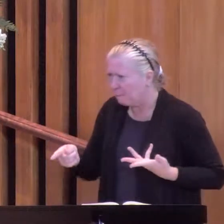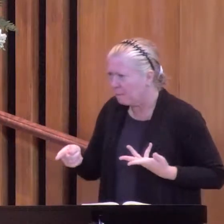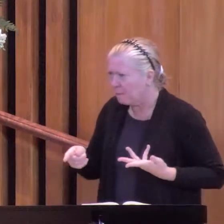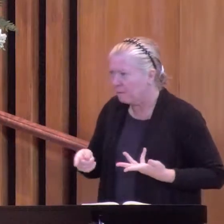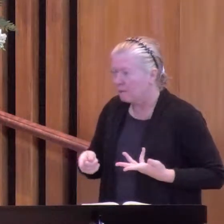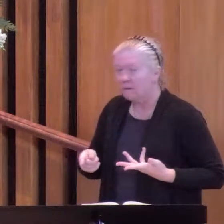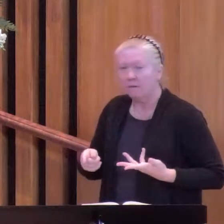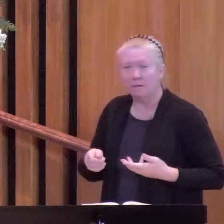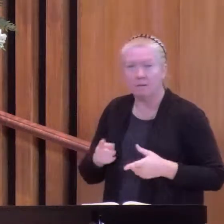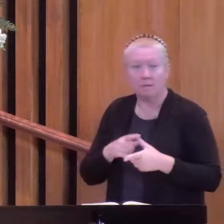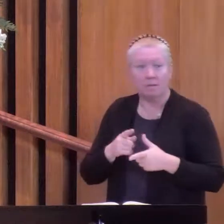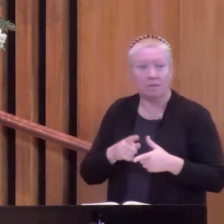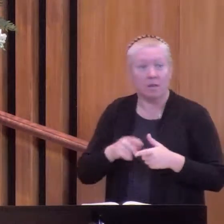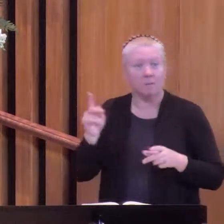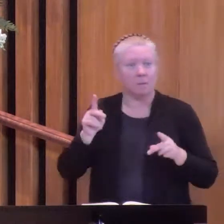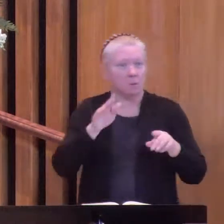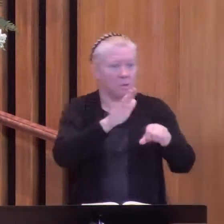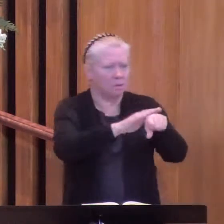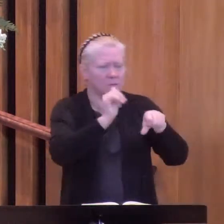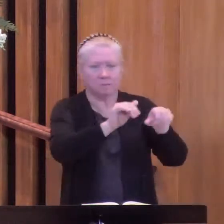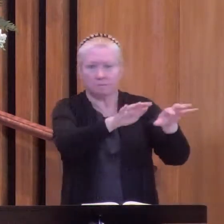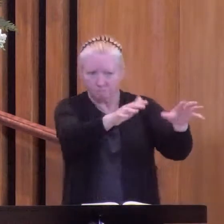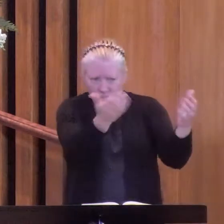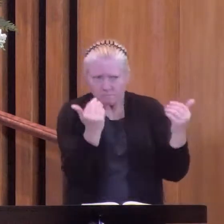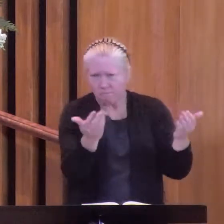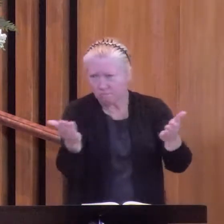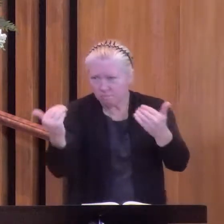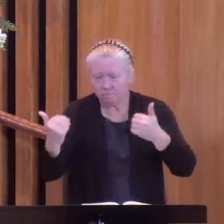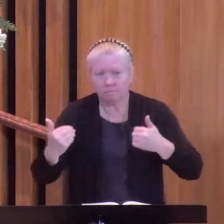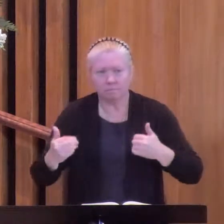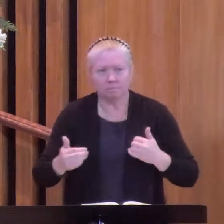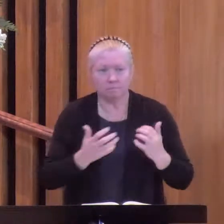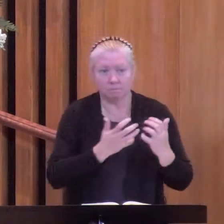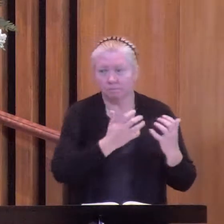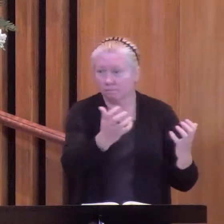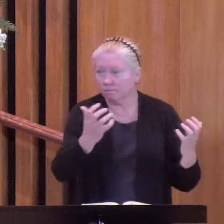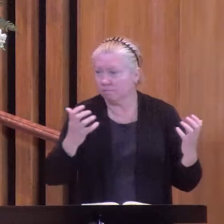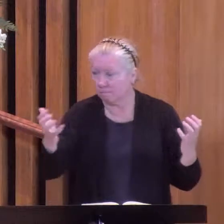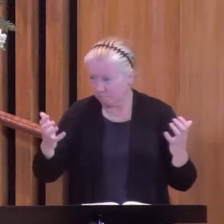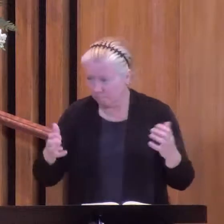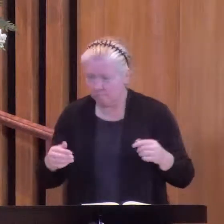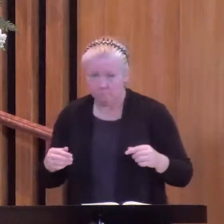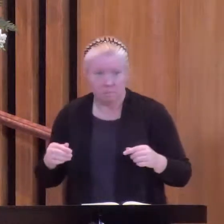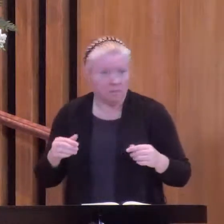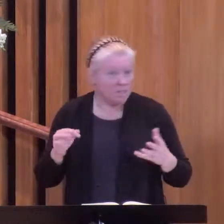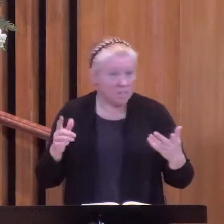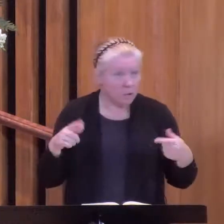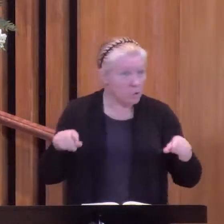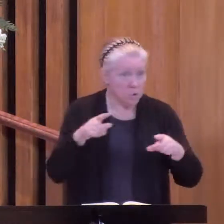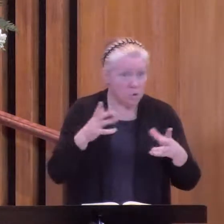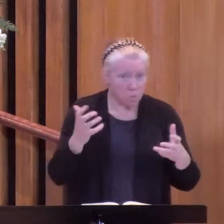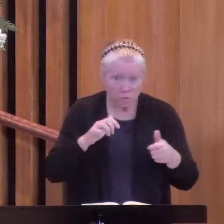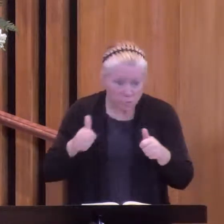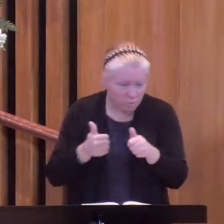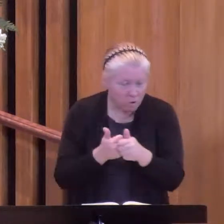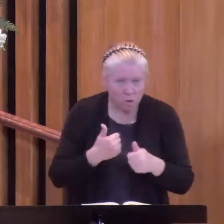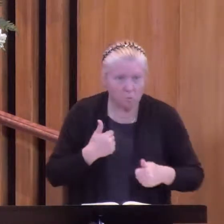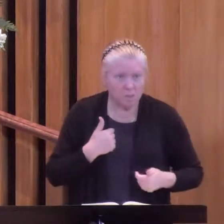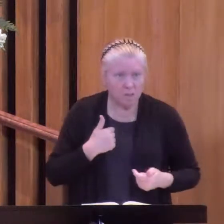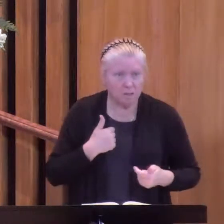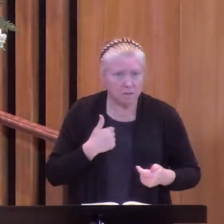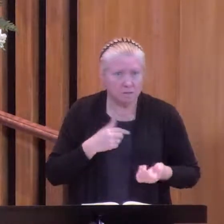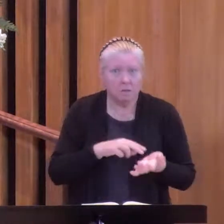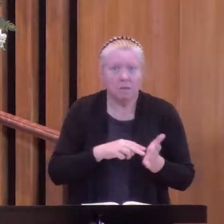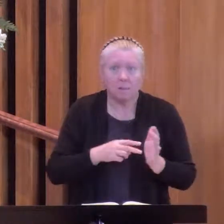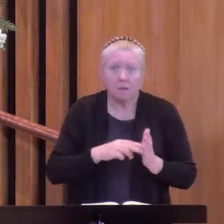He summoned the crowd with his disciples and said to them, "Whoever wishes to come after me must deny